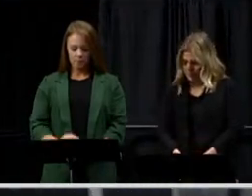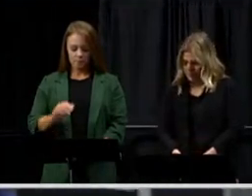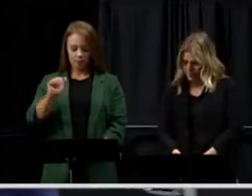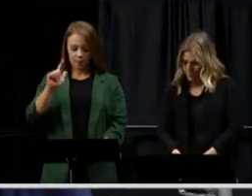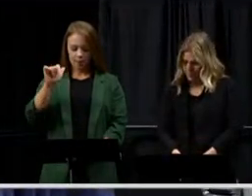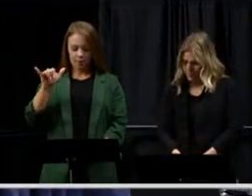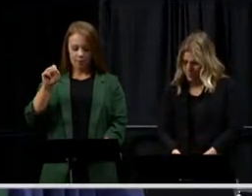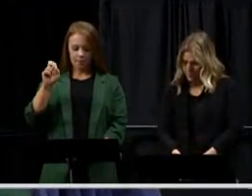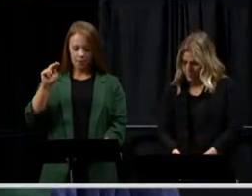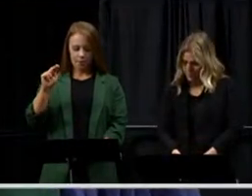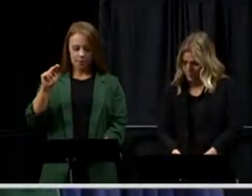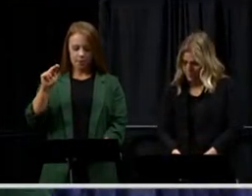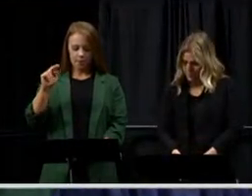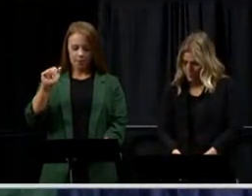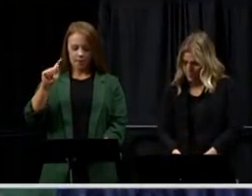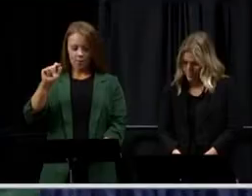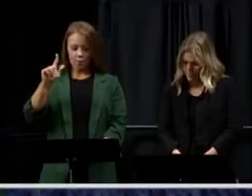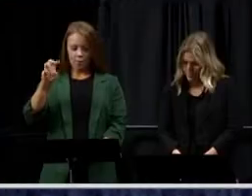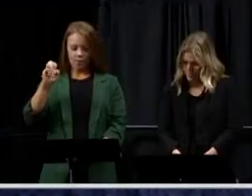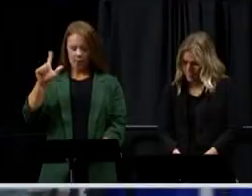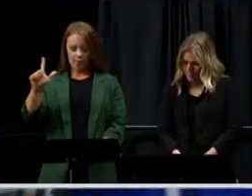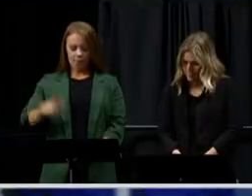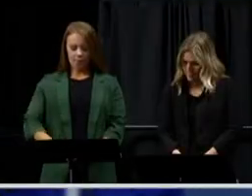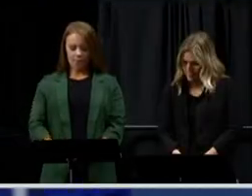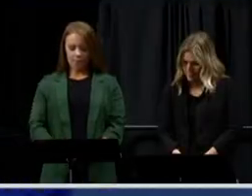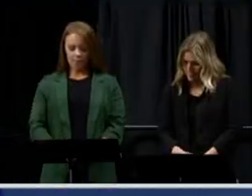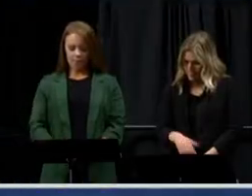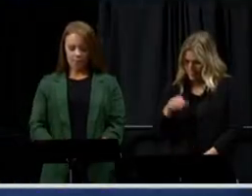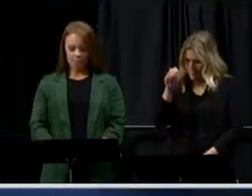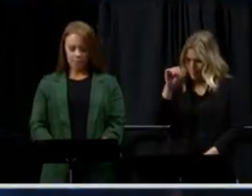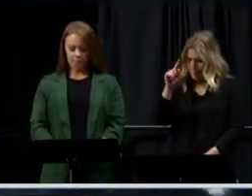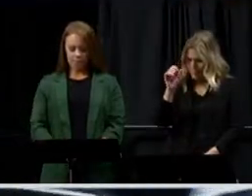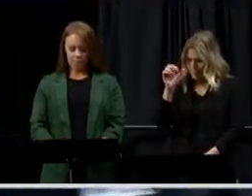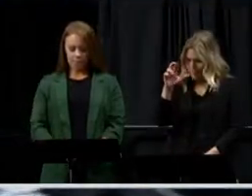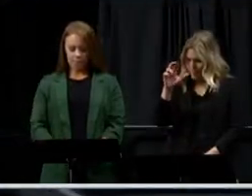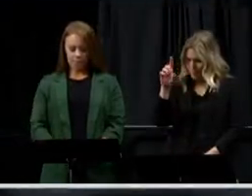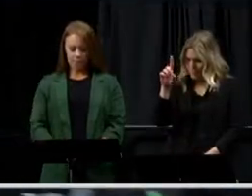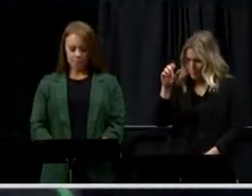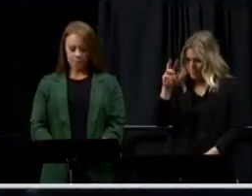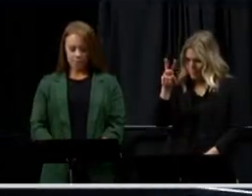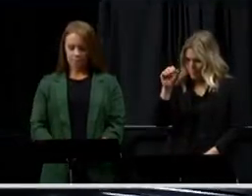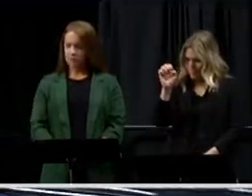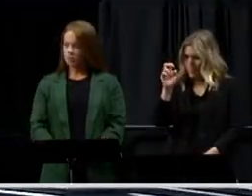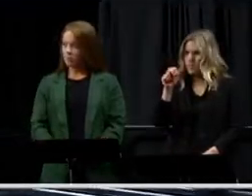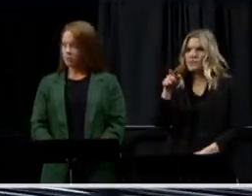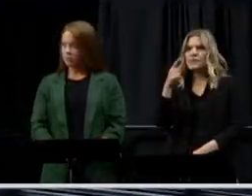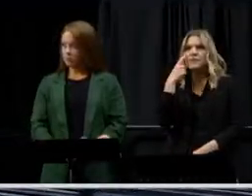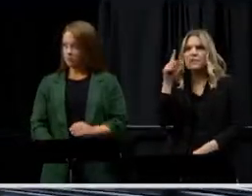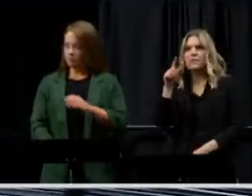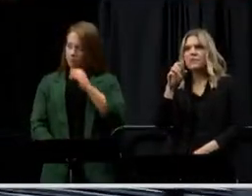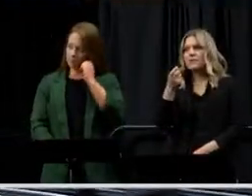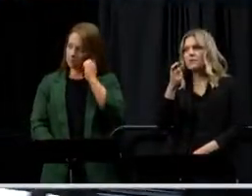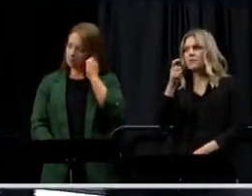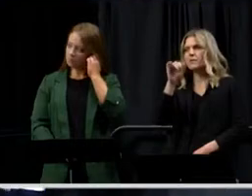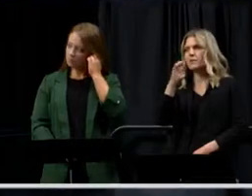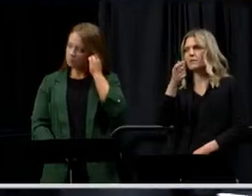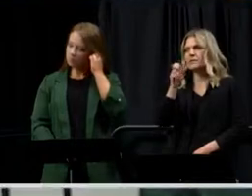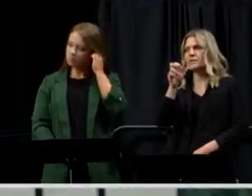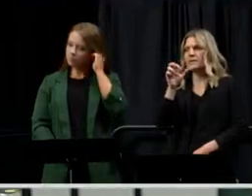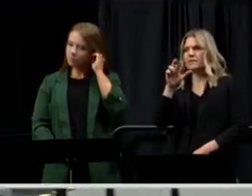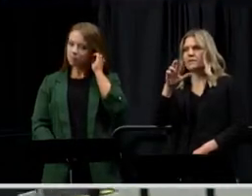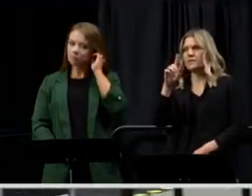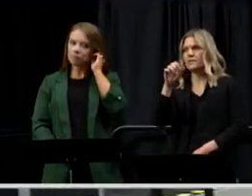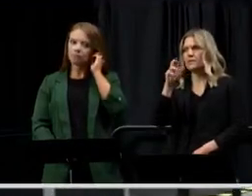Allison Lloyd Atwell. Sister Ariel Dawson will be accepting the certificate for Xavier Dawson.